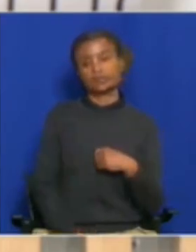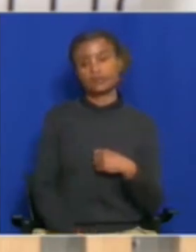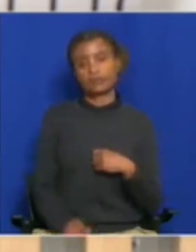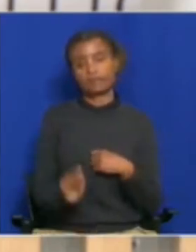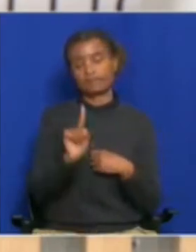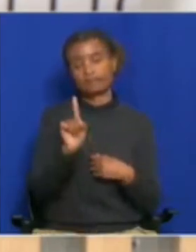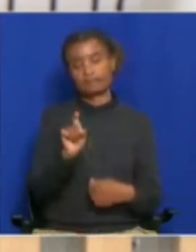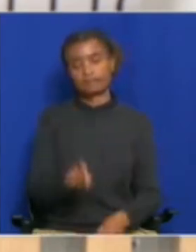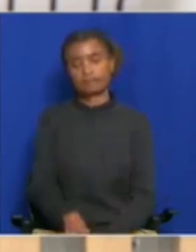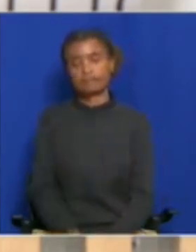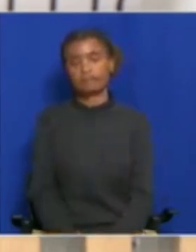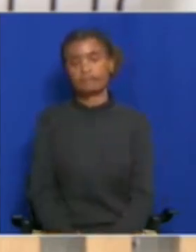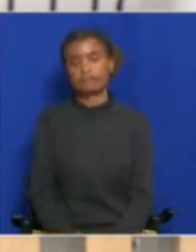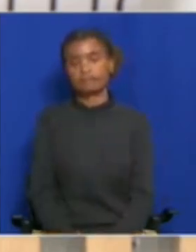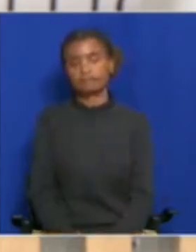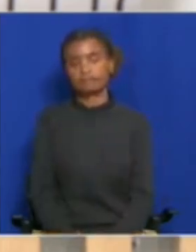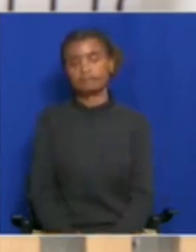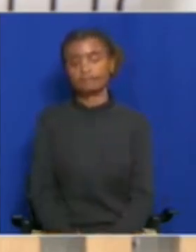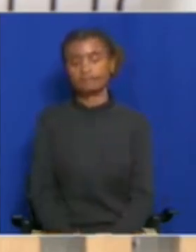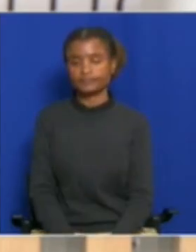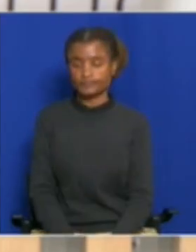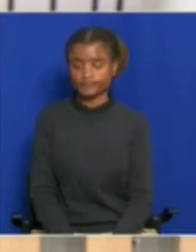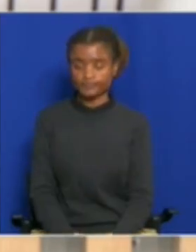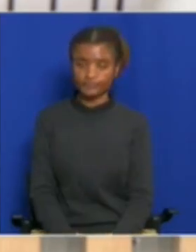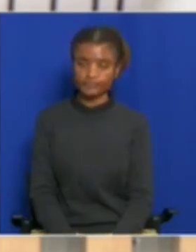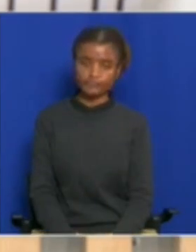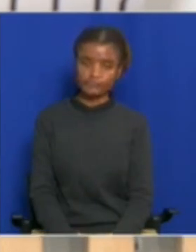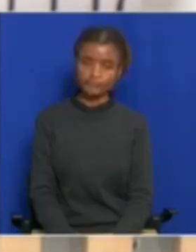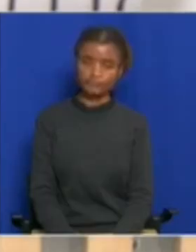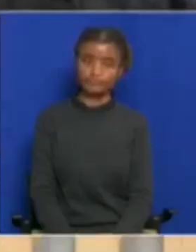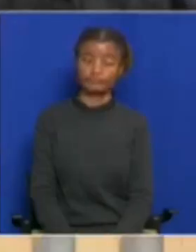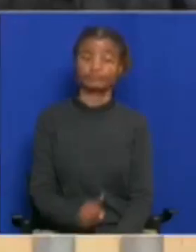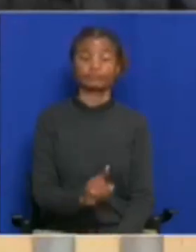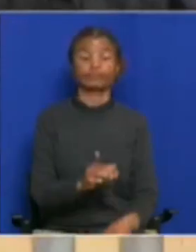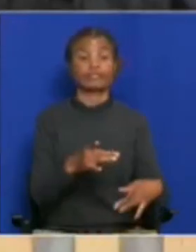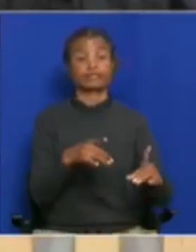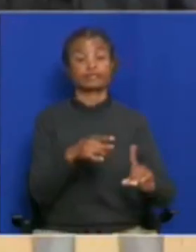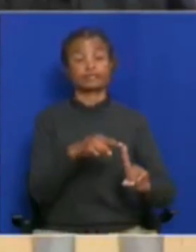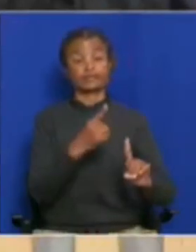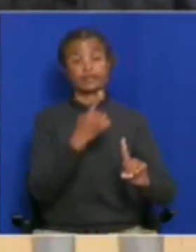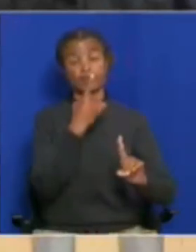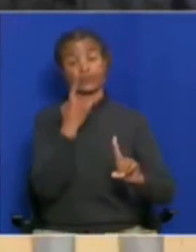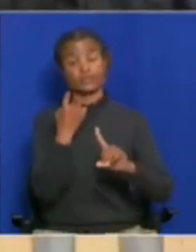So given the questions that were posed by the chair, it was, I had not